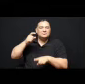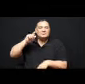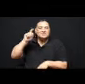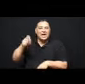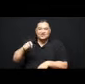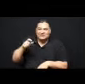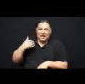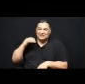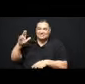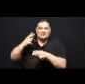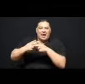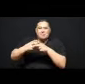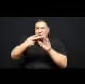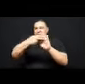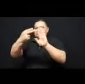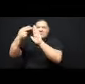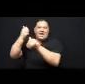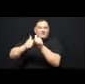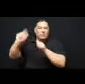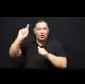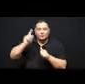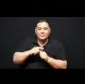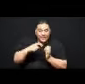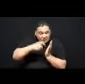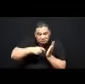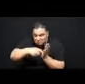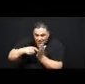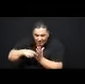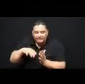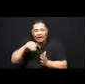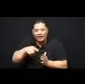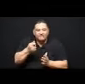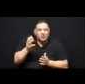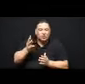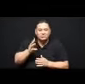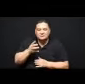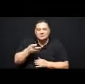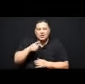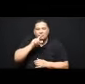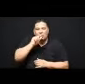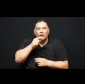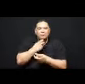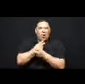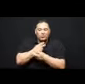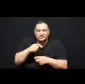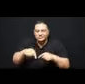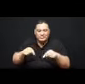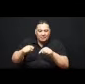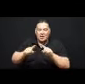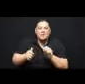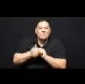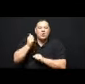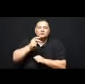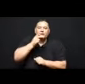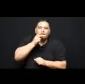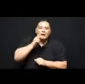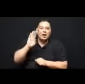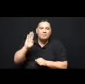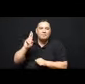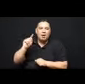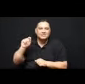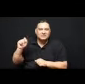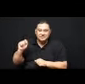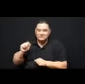An excavation would reveal a few resident bird bones, but mostly cigarette butts of strangers